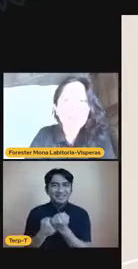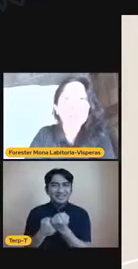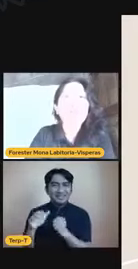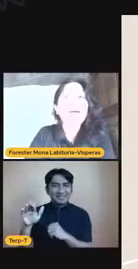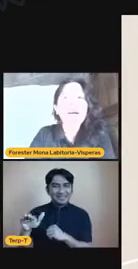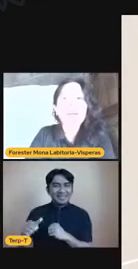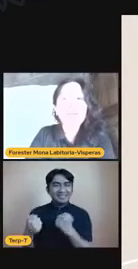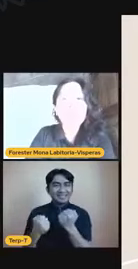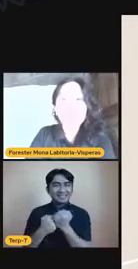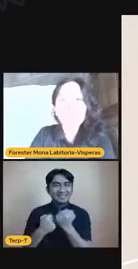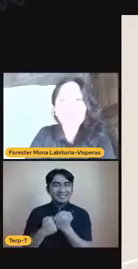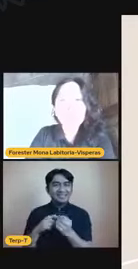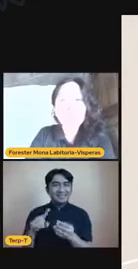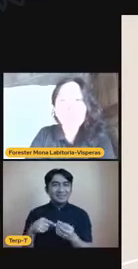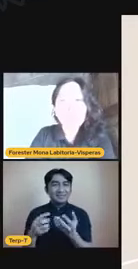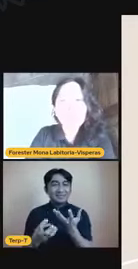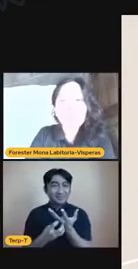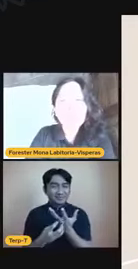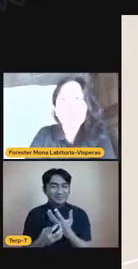Yun.